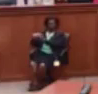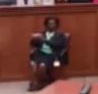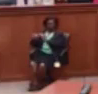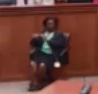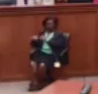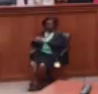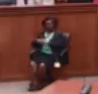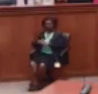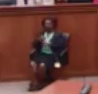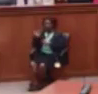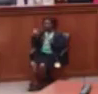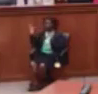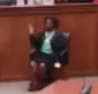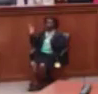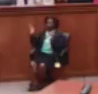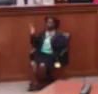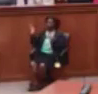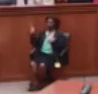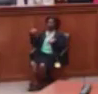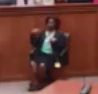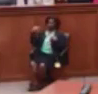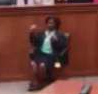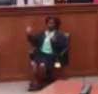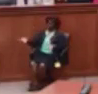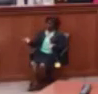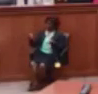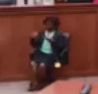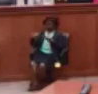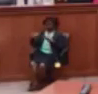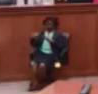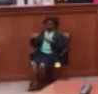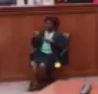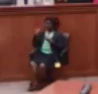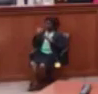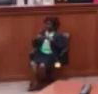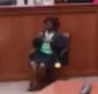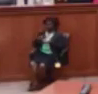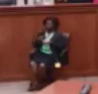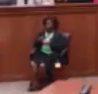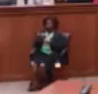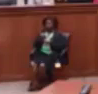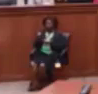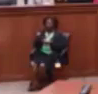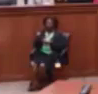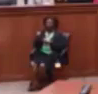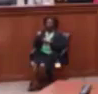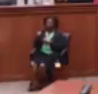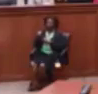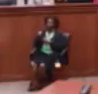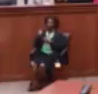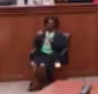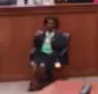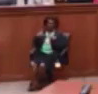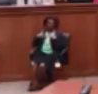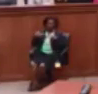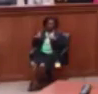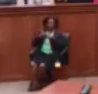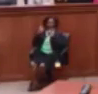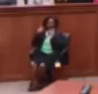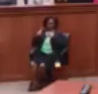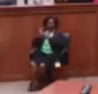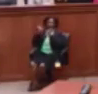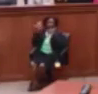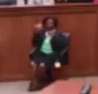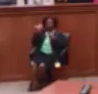is an issue that we have been talking about a number of years, and there continue to be challenges in terms of getting it right. With that